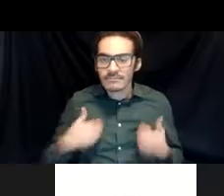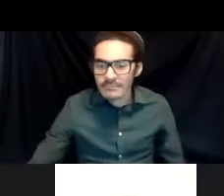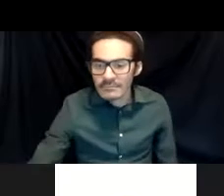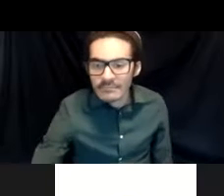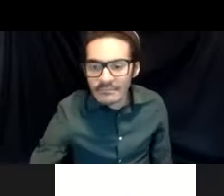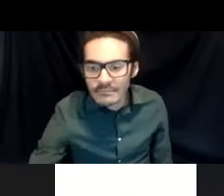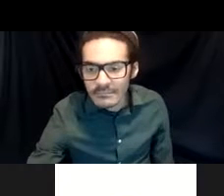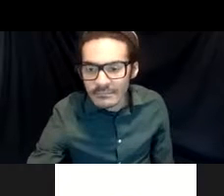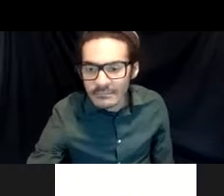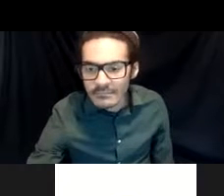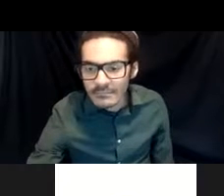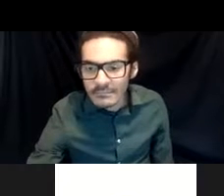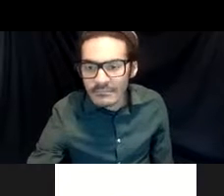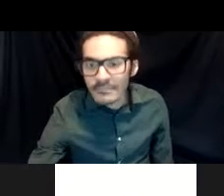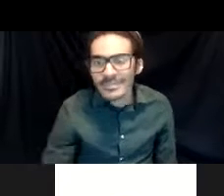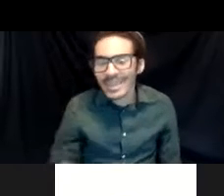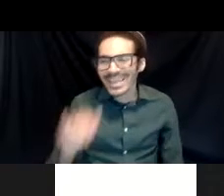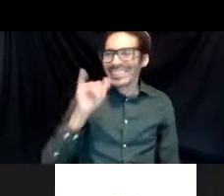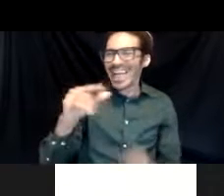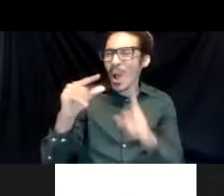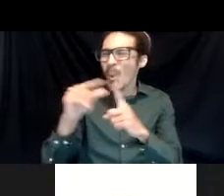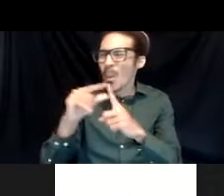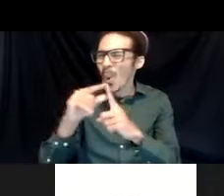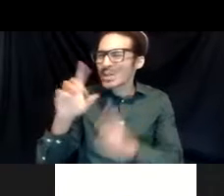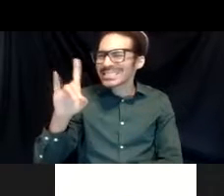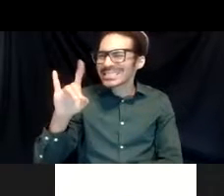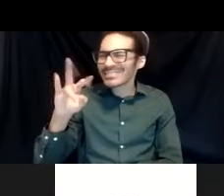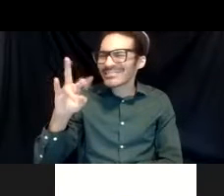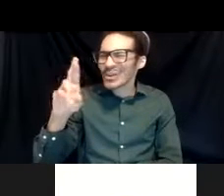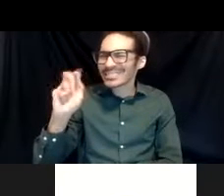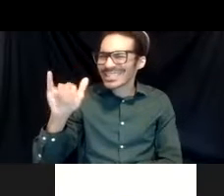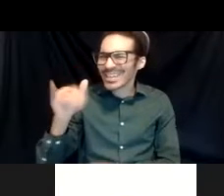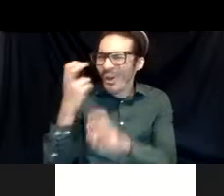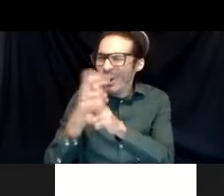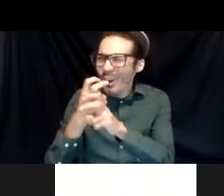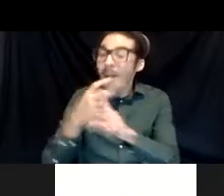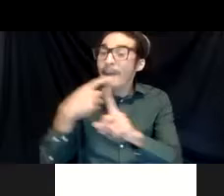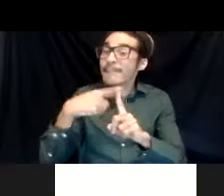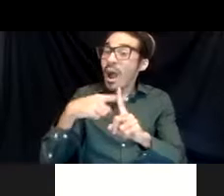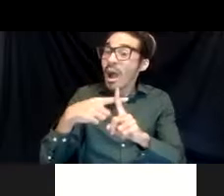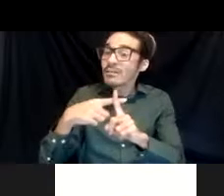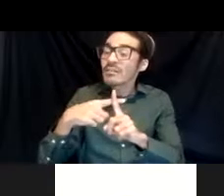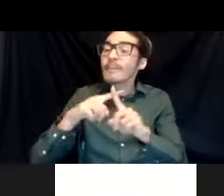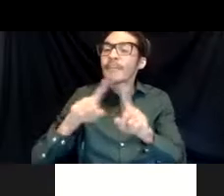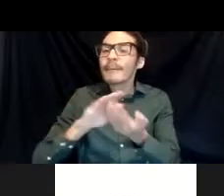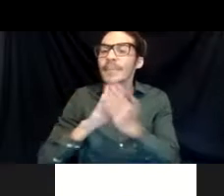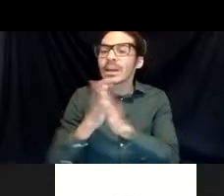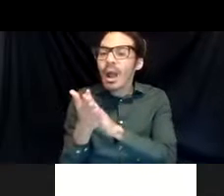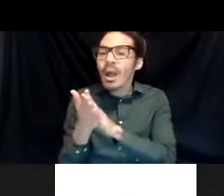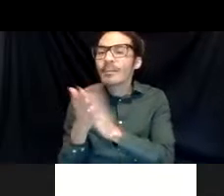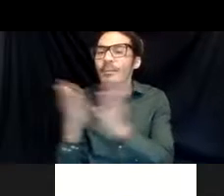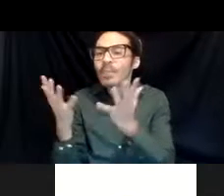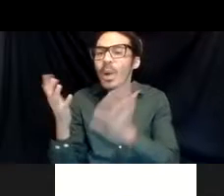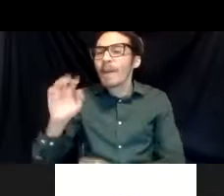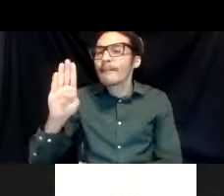diversity is a difficult word. I think it's a positive word, but it's become sort of a buzzword